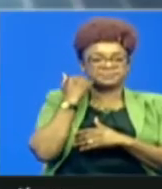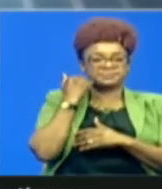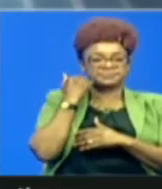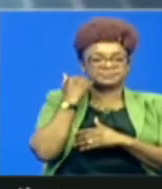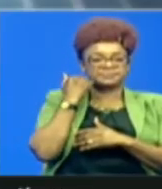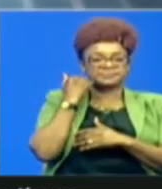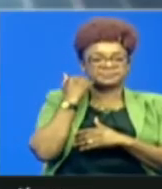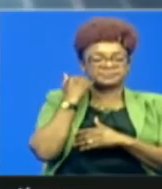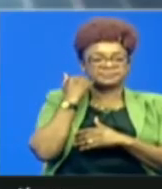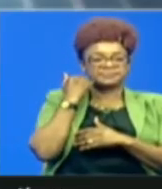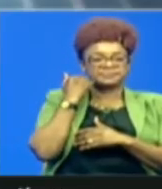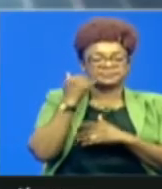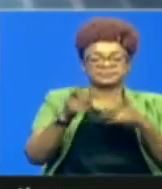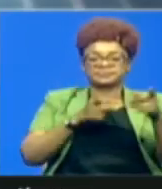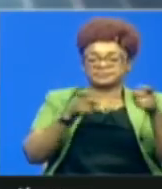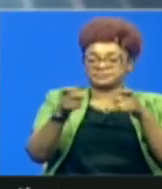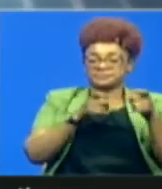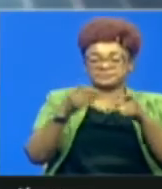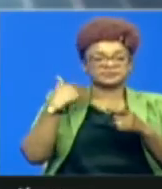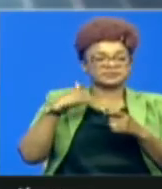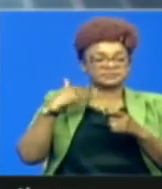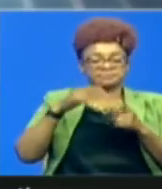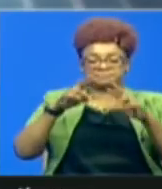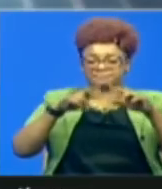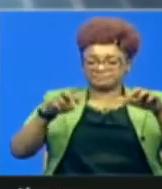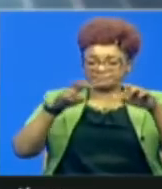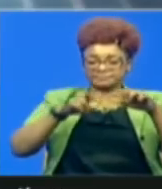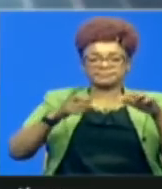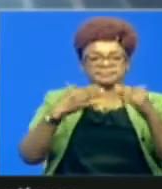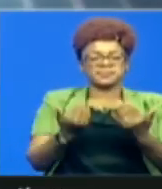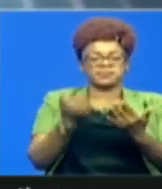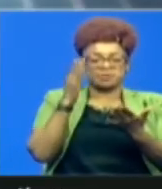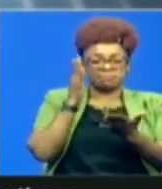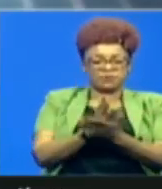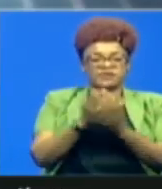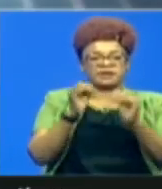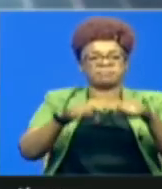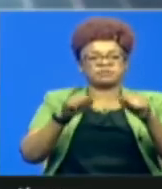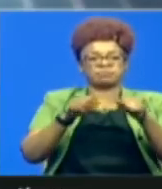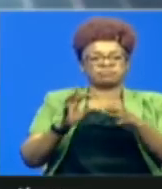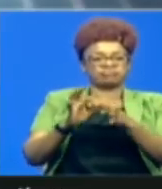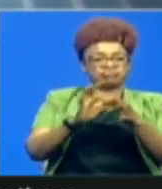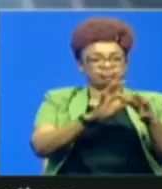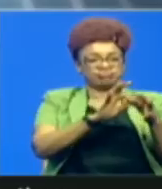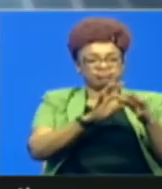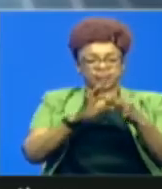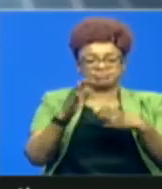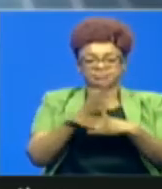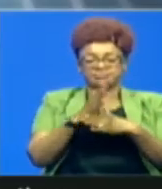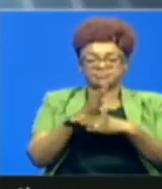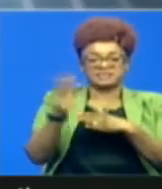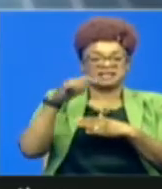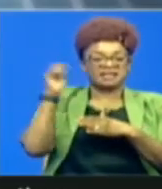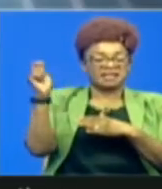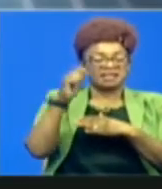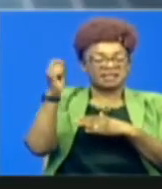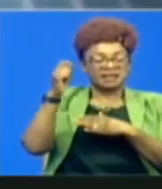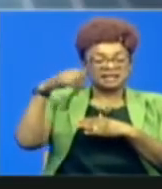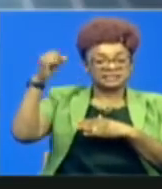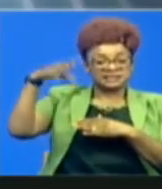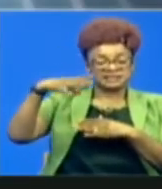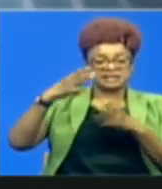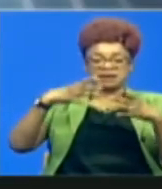The Directorate of Criminal Investigations is probing possible collusion between Kenya Electricity Transmission